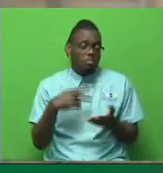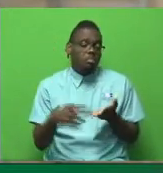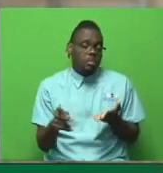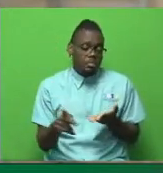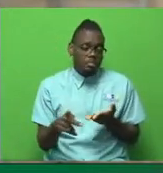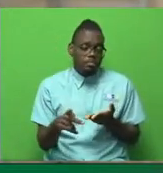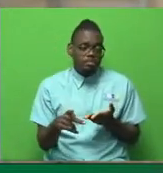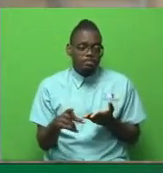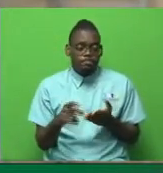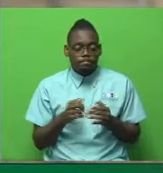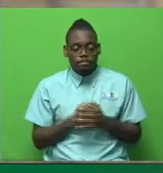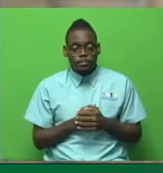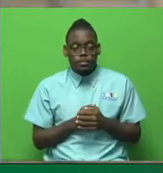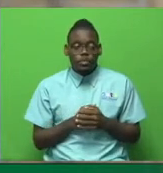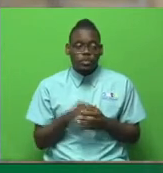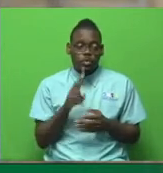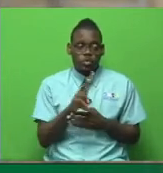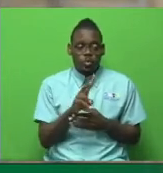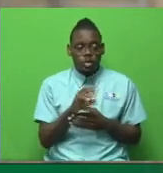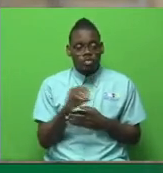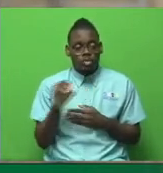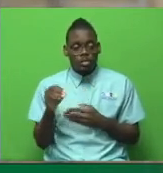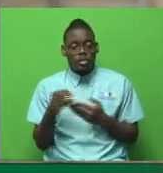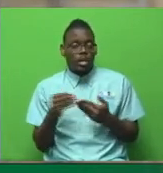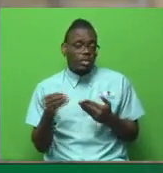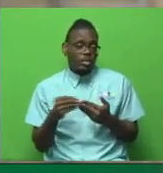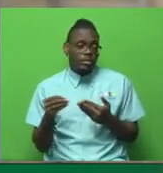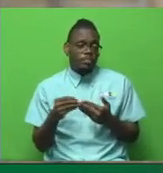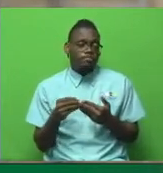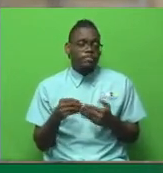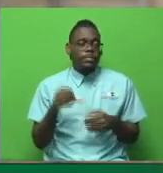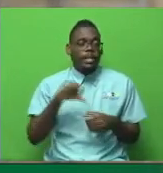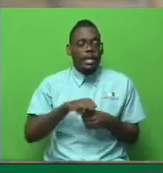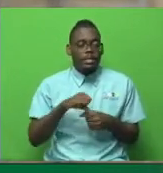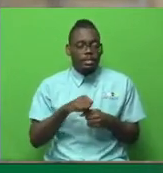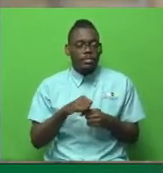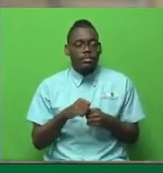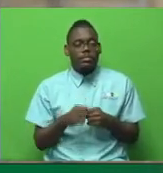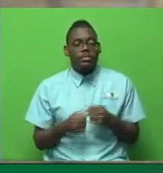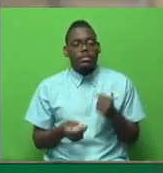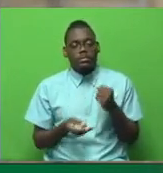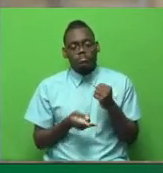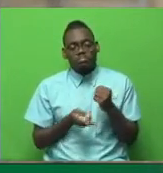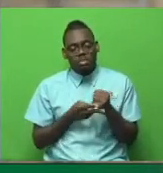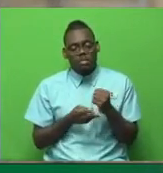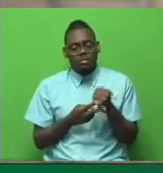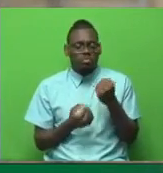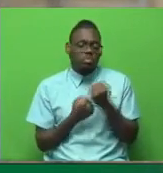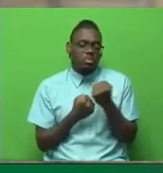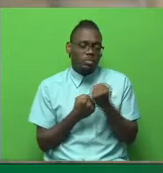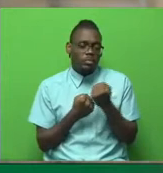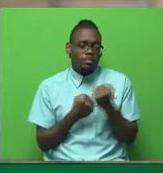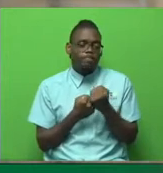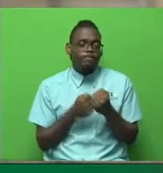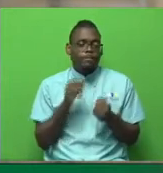wholly inefficient when it comes to poverty alleviation and that is one of the major reasons why it is so wasteful you are